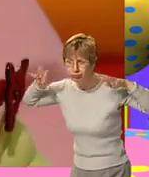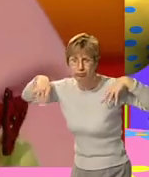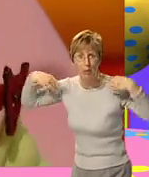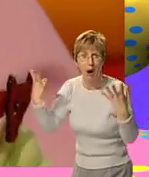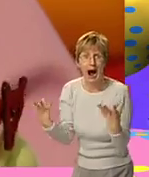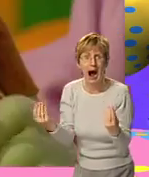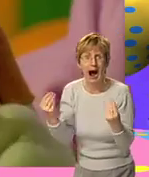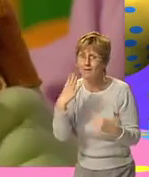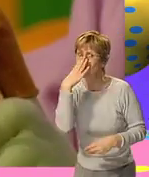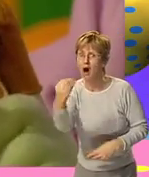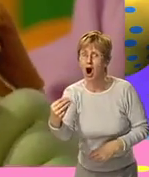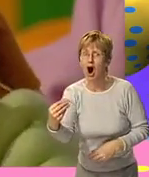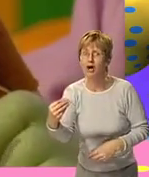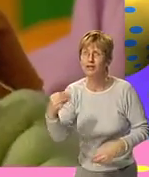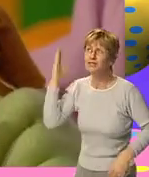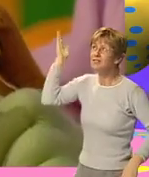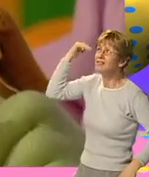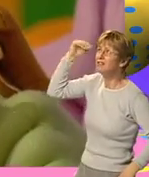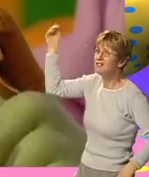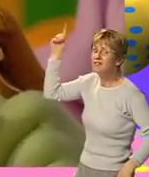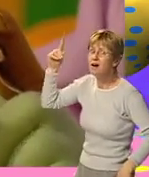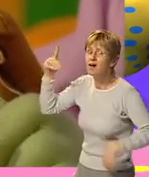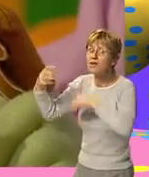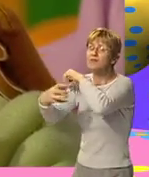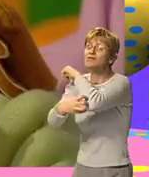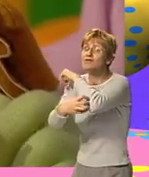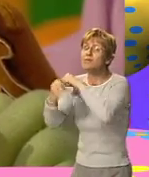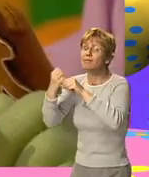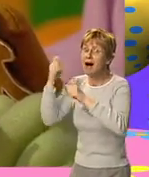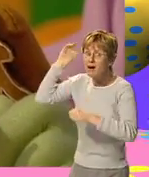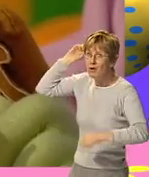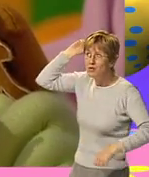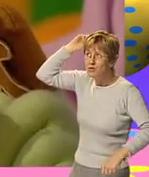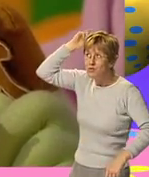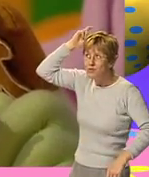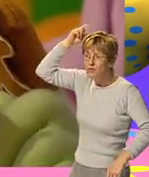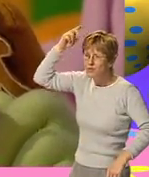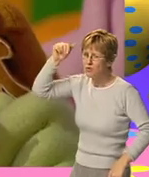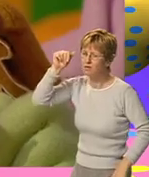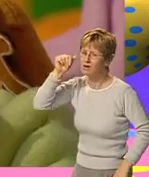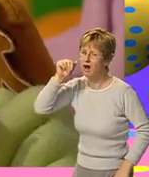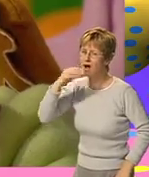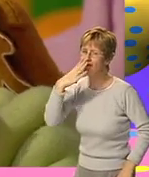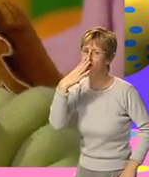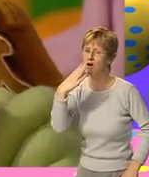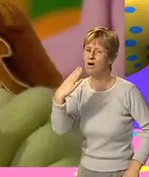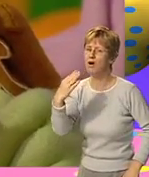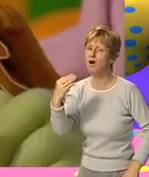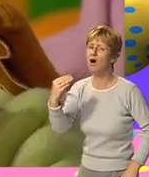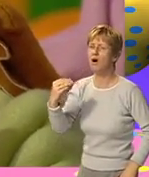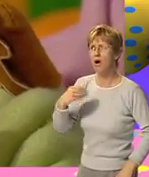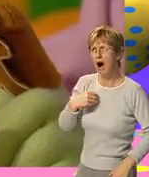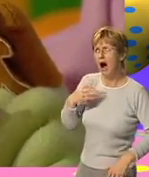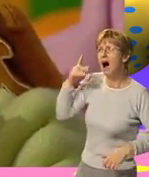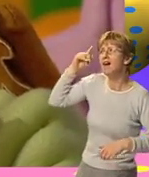wet. Oh, sure, hop onto my nose, gingerbread man, called the sly fox, because I would feel ever